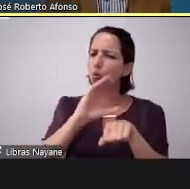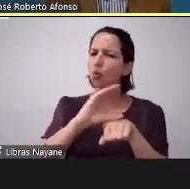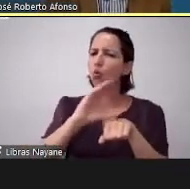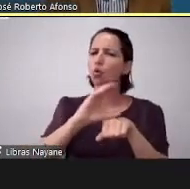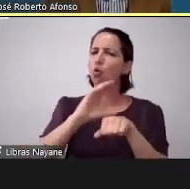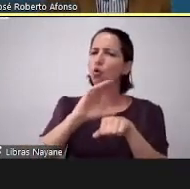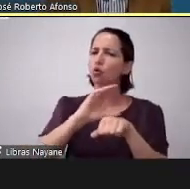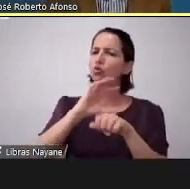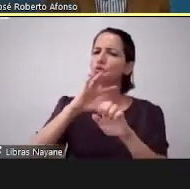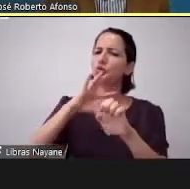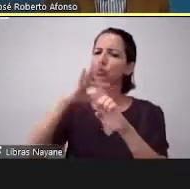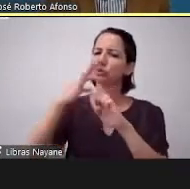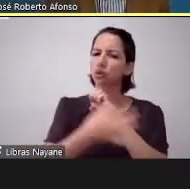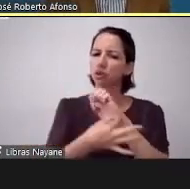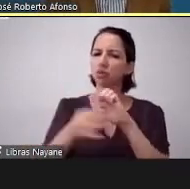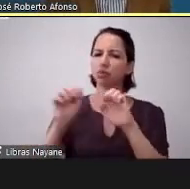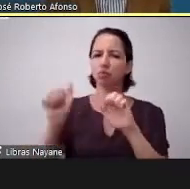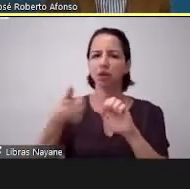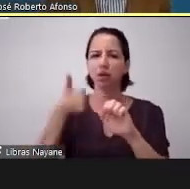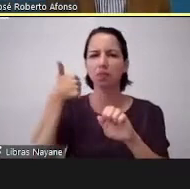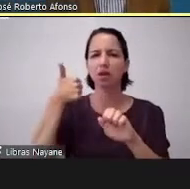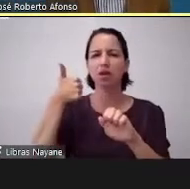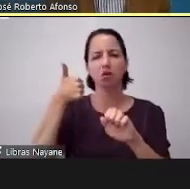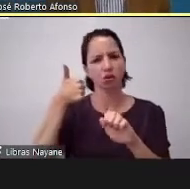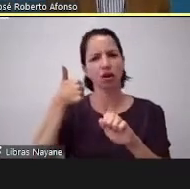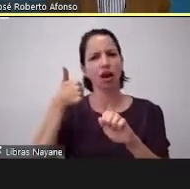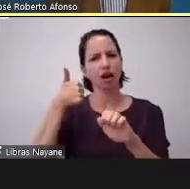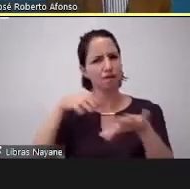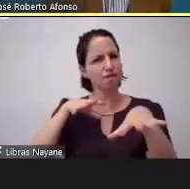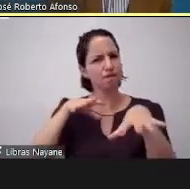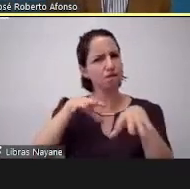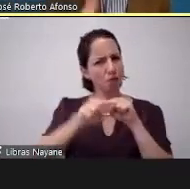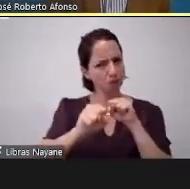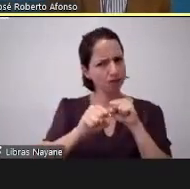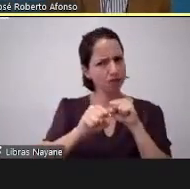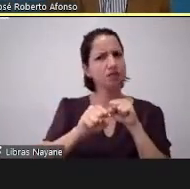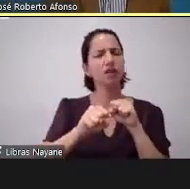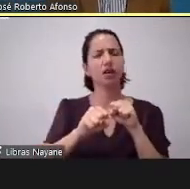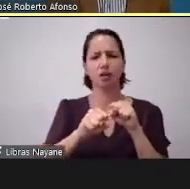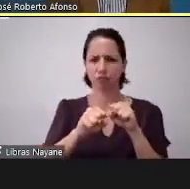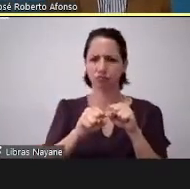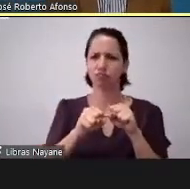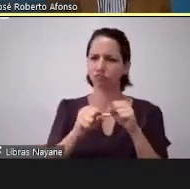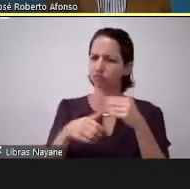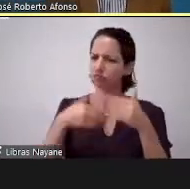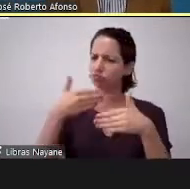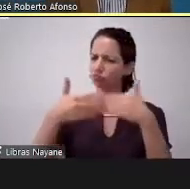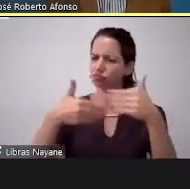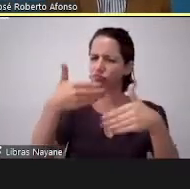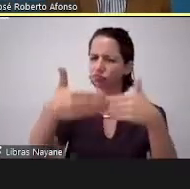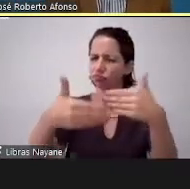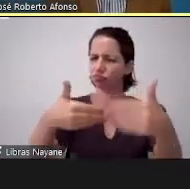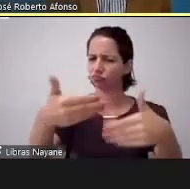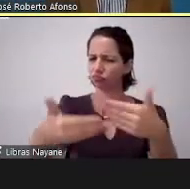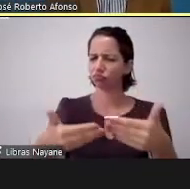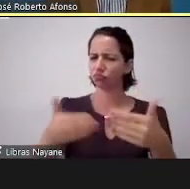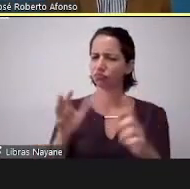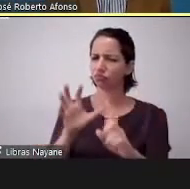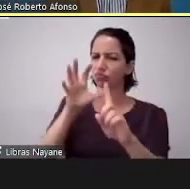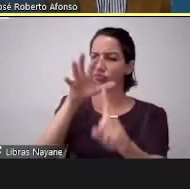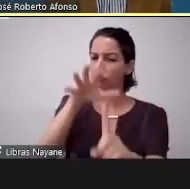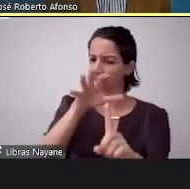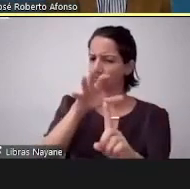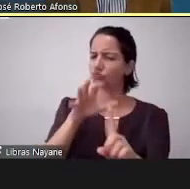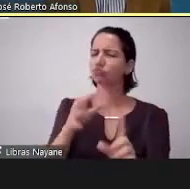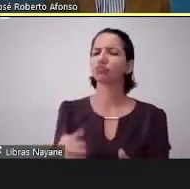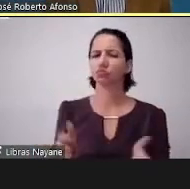courses, education to improve their own education. And this trend did not diminish